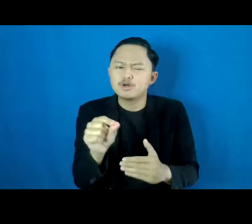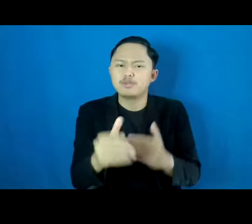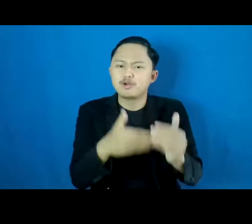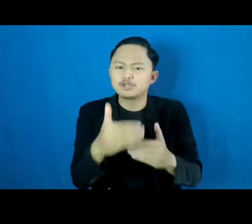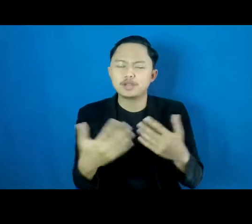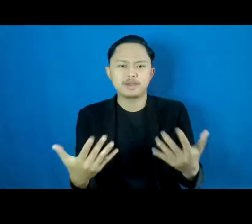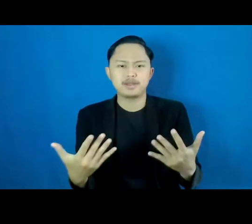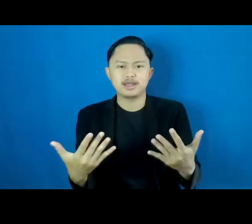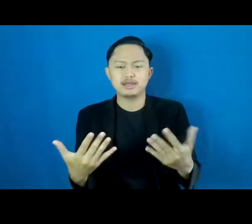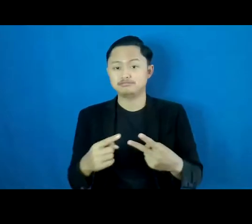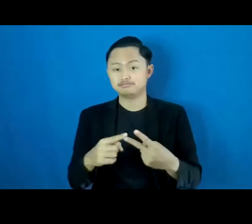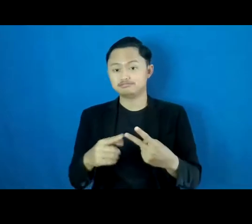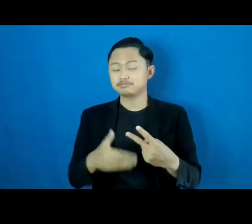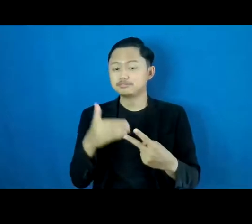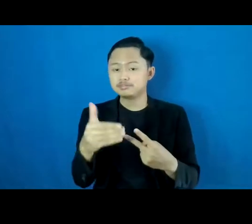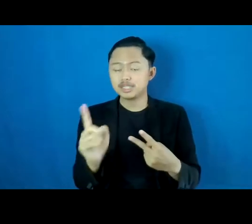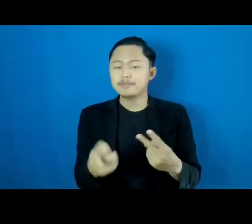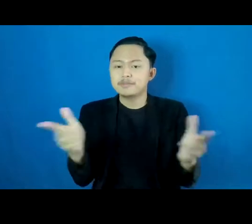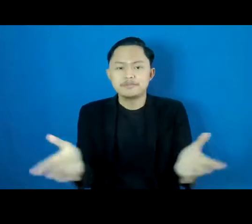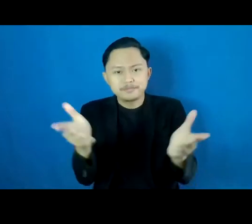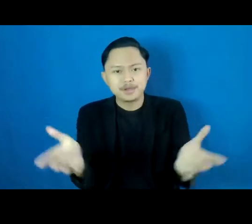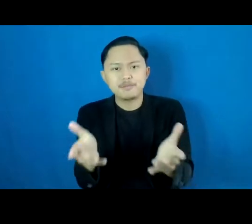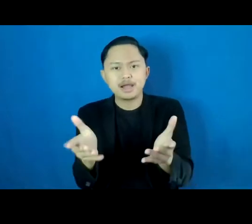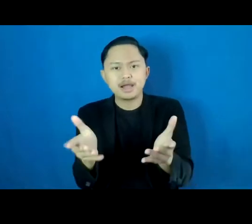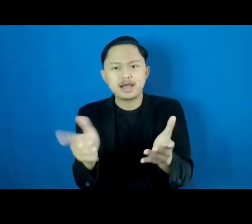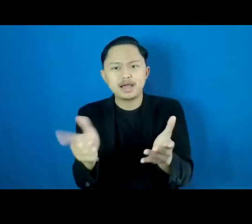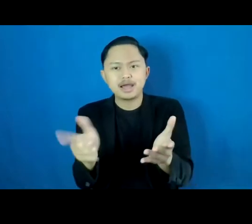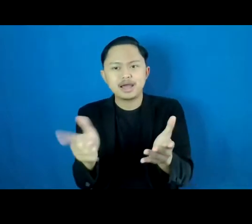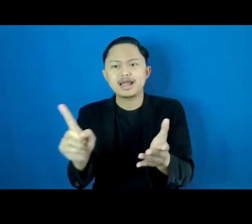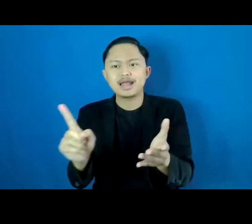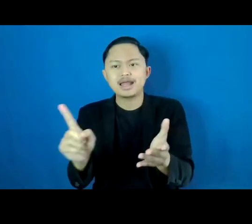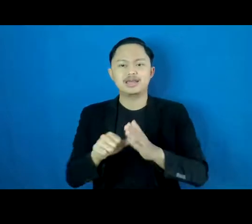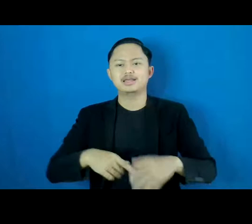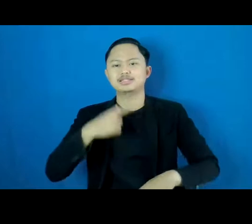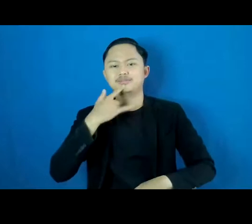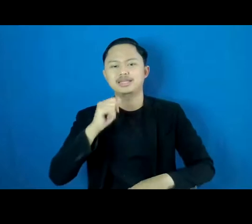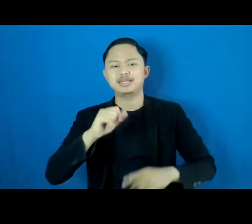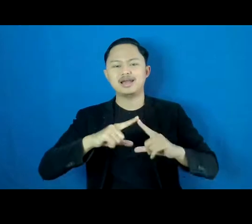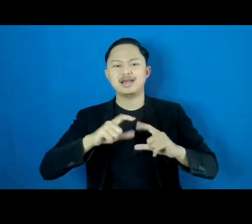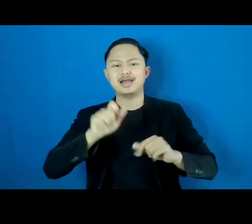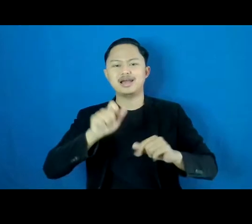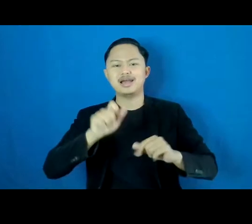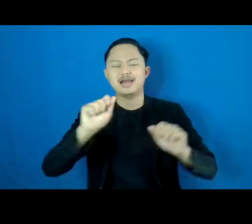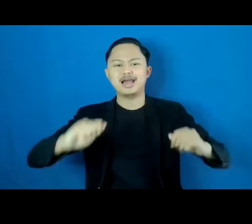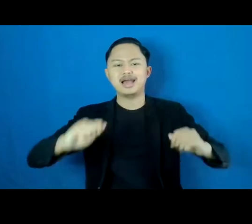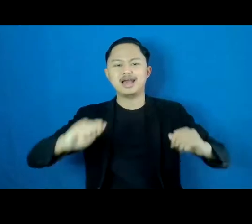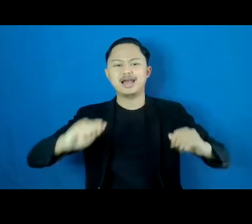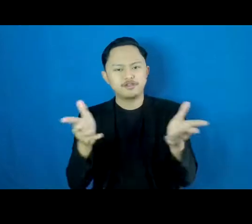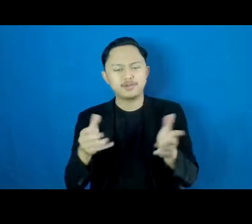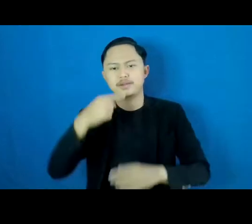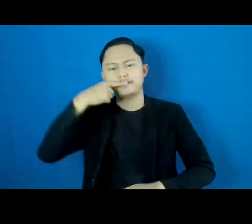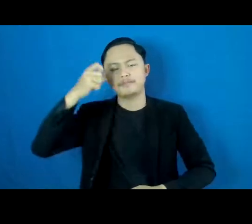began the e-bus pilot development with assistance from the Asian Development Bank and later followed by the C40 cities through